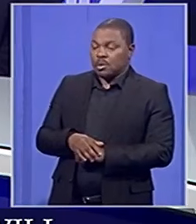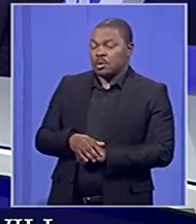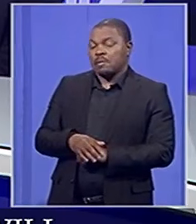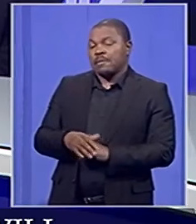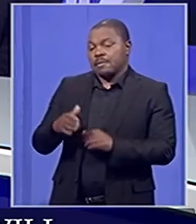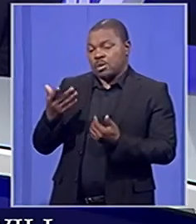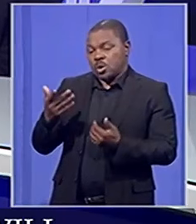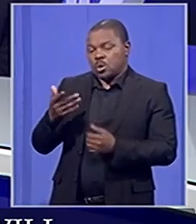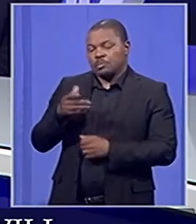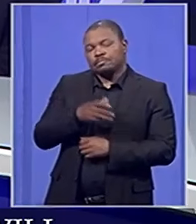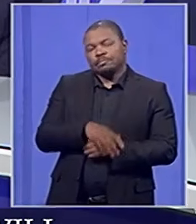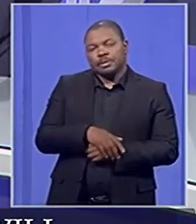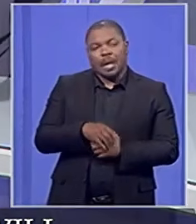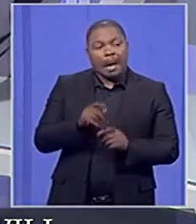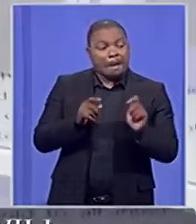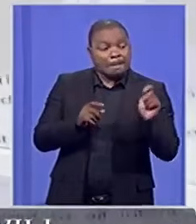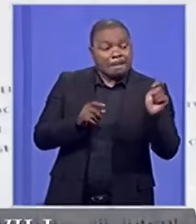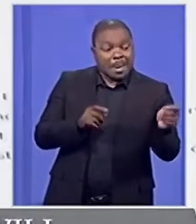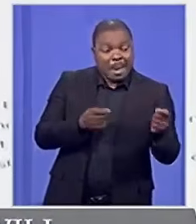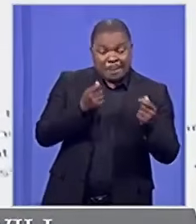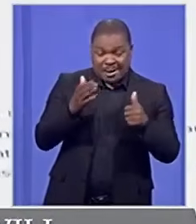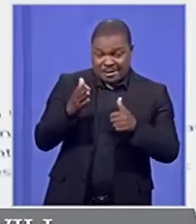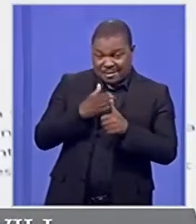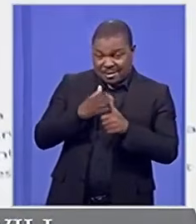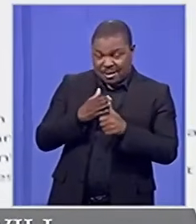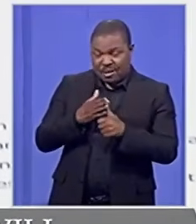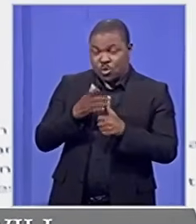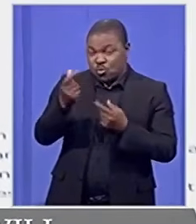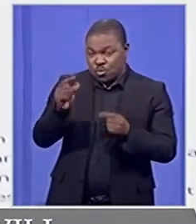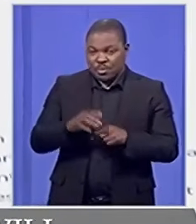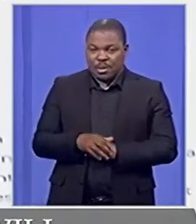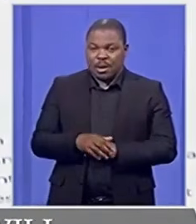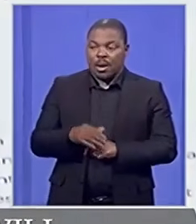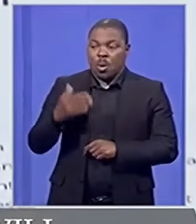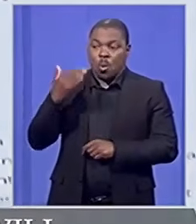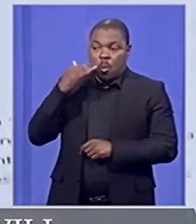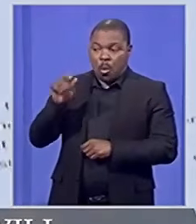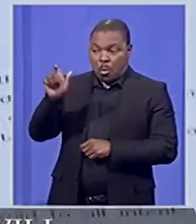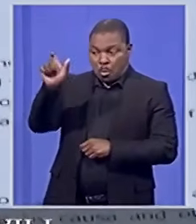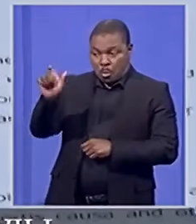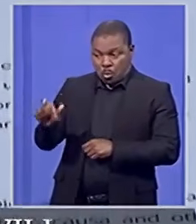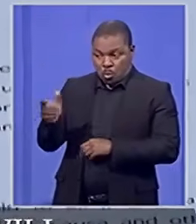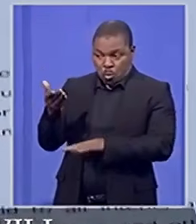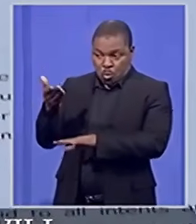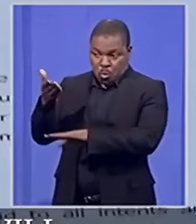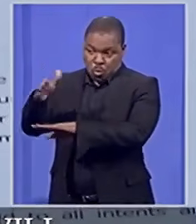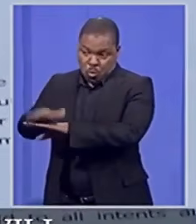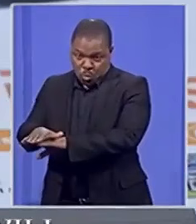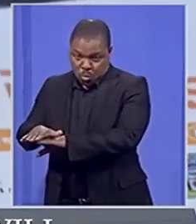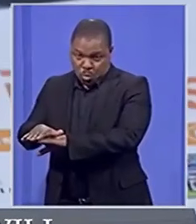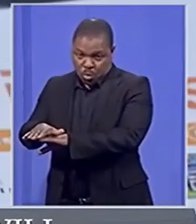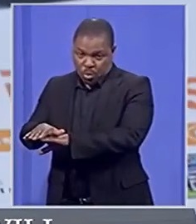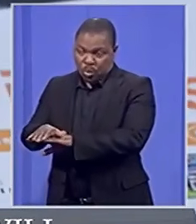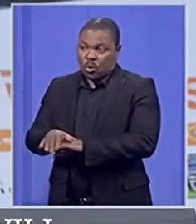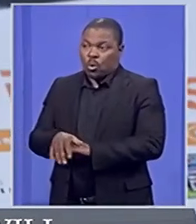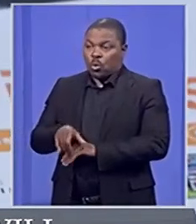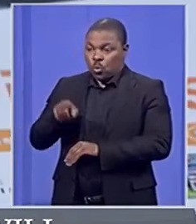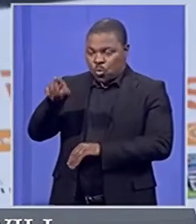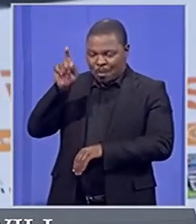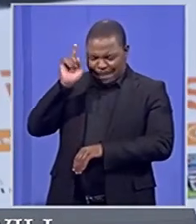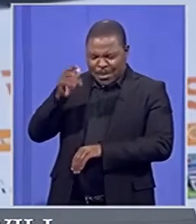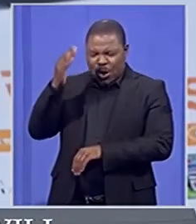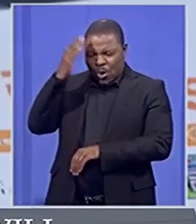tjhelete Thato ke ntho ya pele ke hore ha mofu a hlokahala ho lokela hore le tsebe hore diphahlo